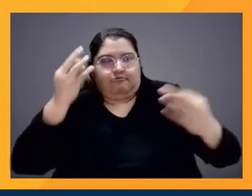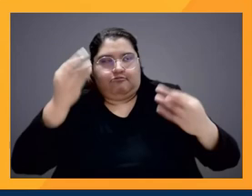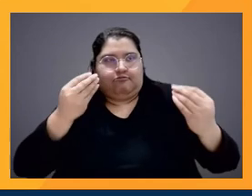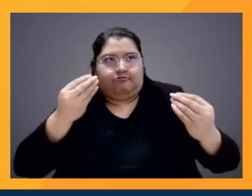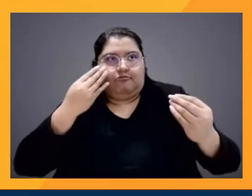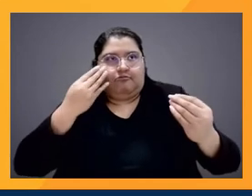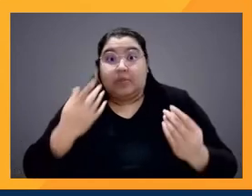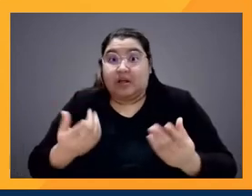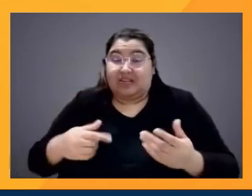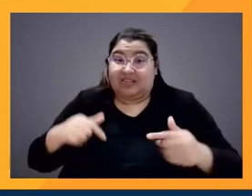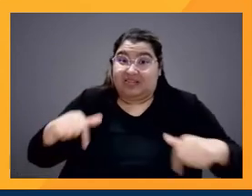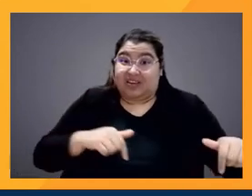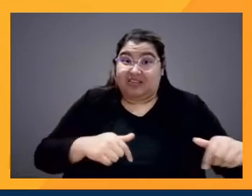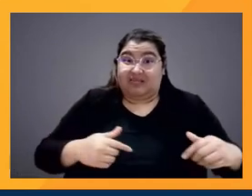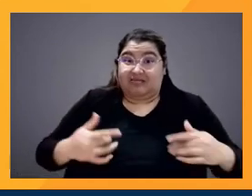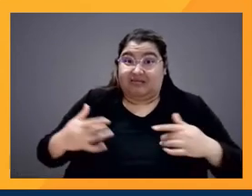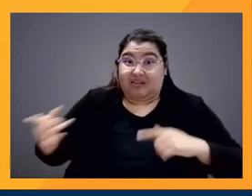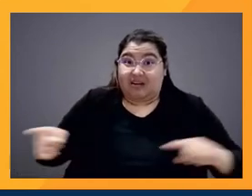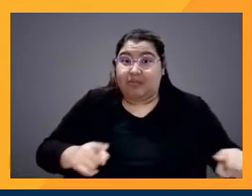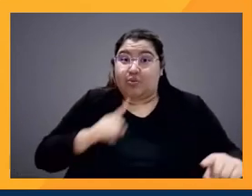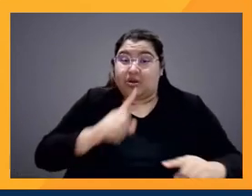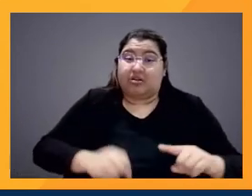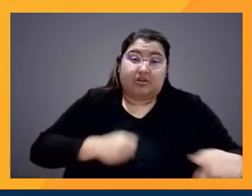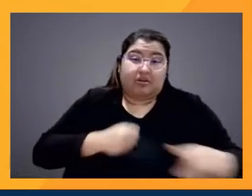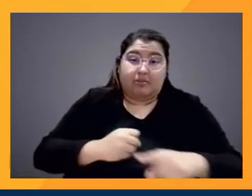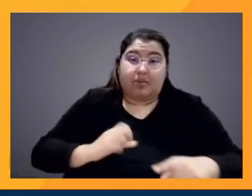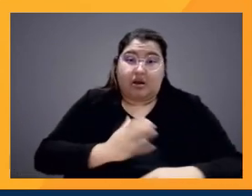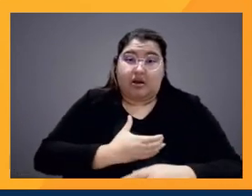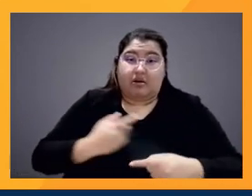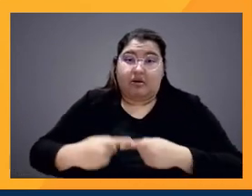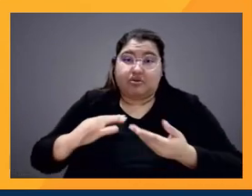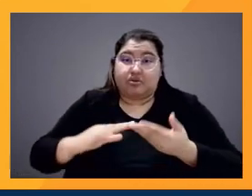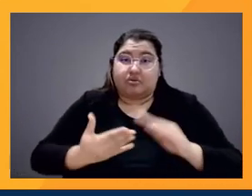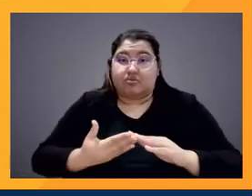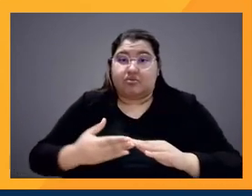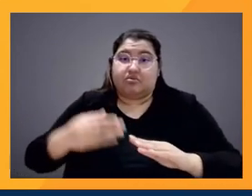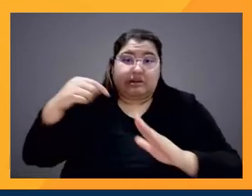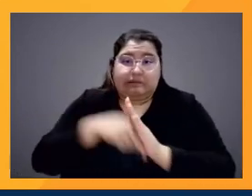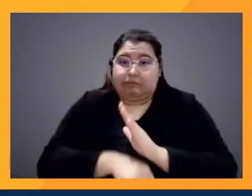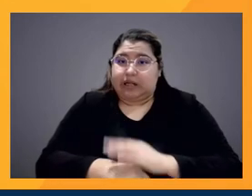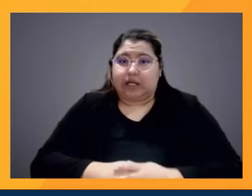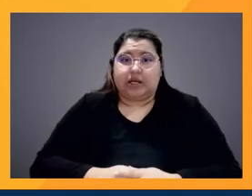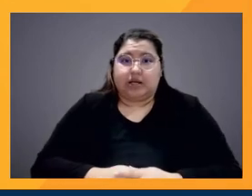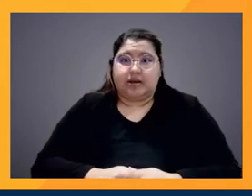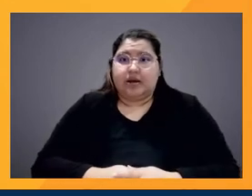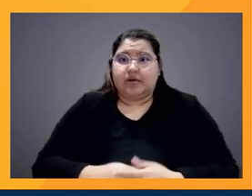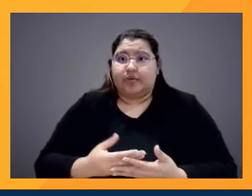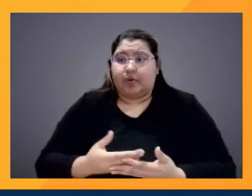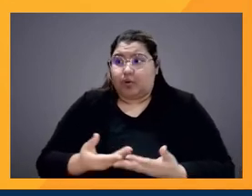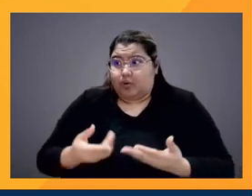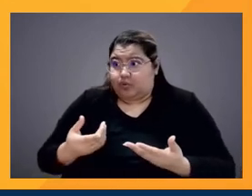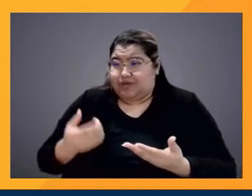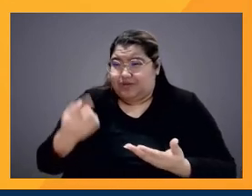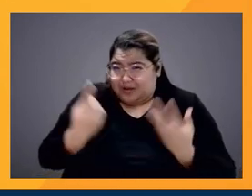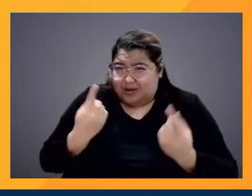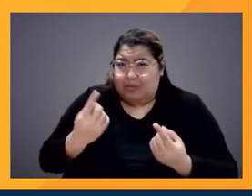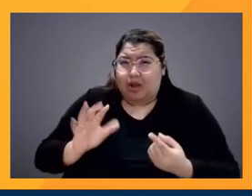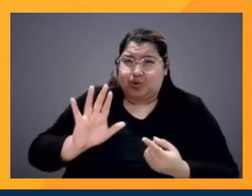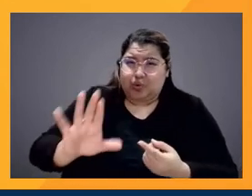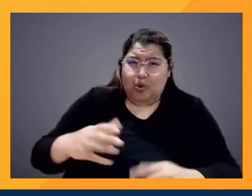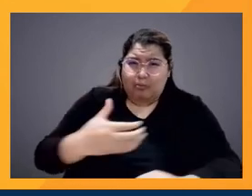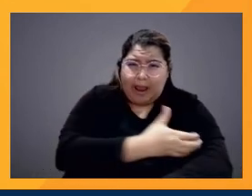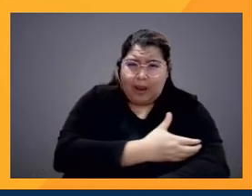our employees demand it, our customers demand it, and I think it's important for us to show up and meet the moment, all of